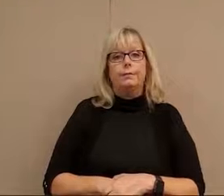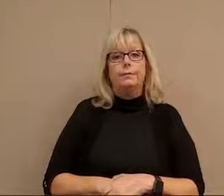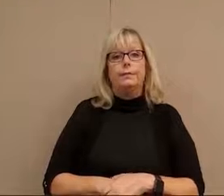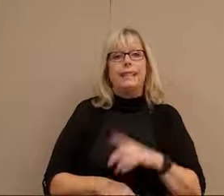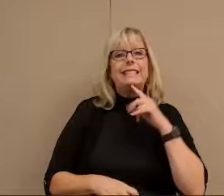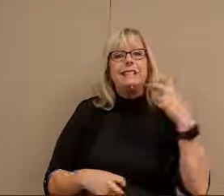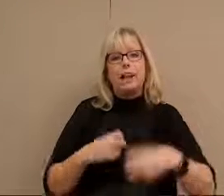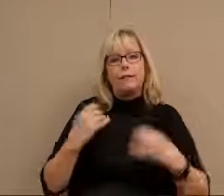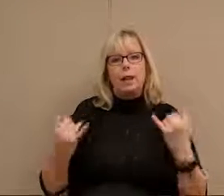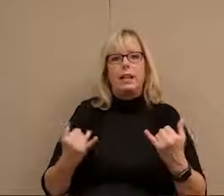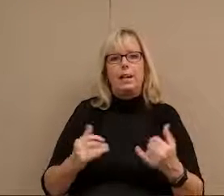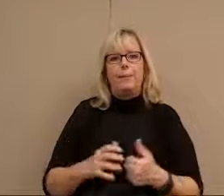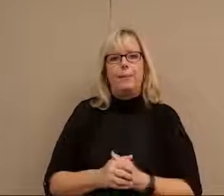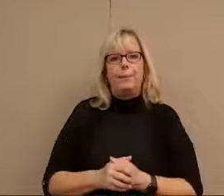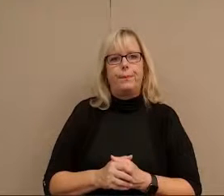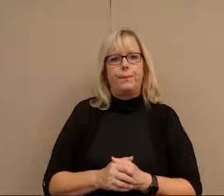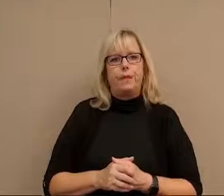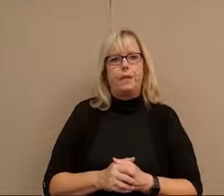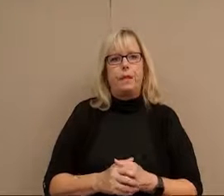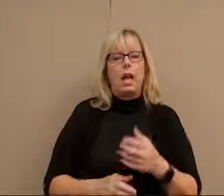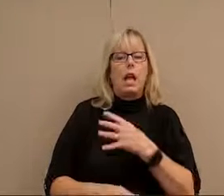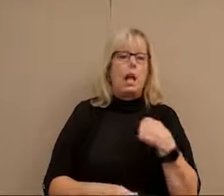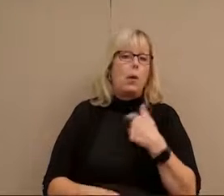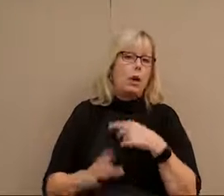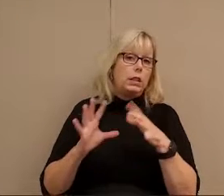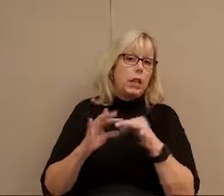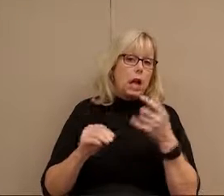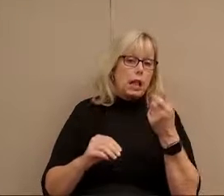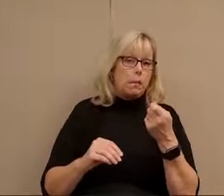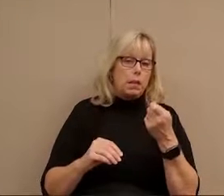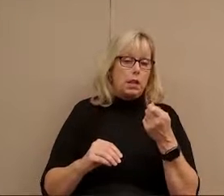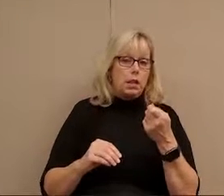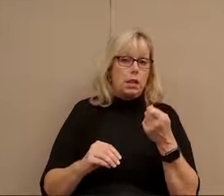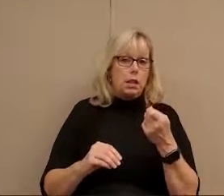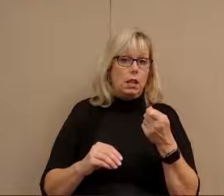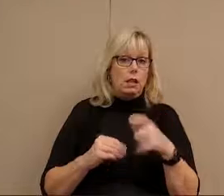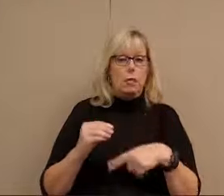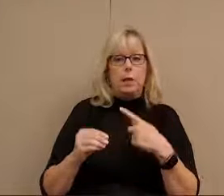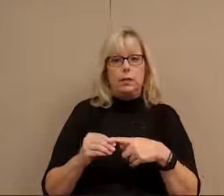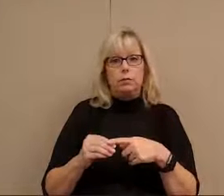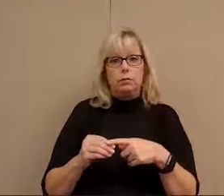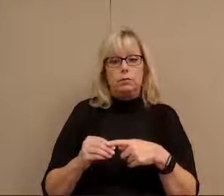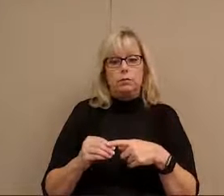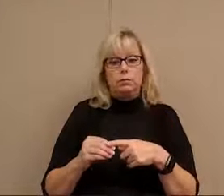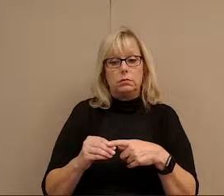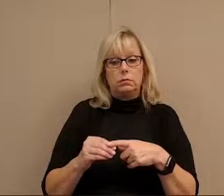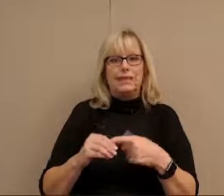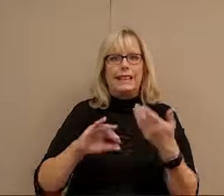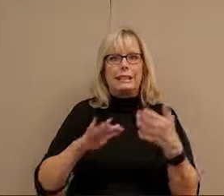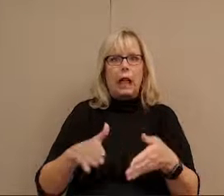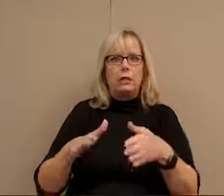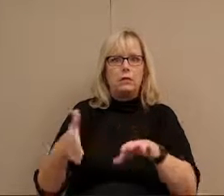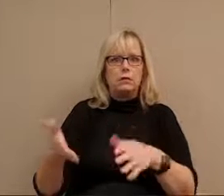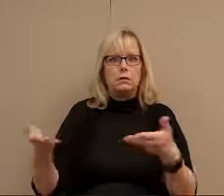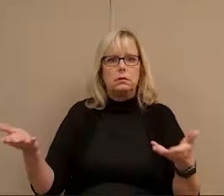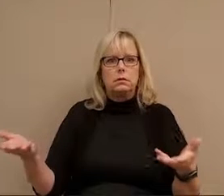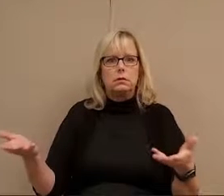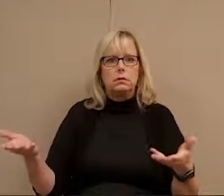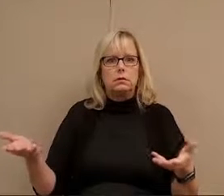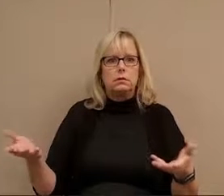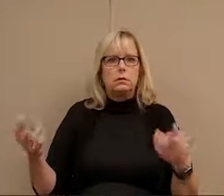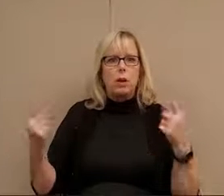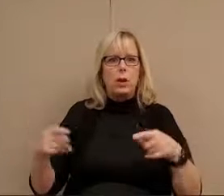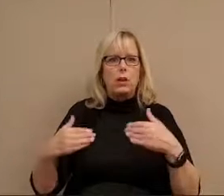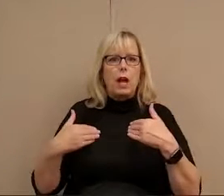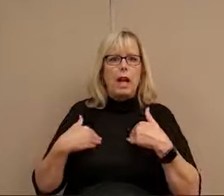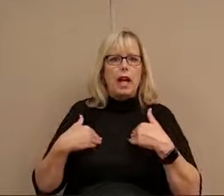it's tough. You know, and we talked a little bit before we went on the air today about the deaths. When you